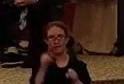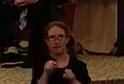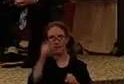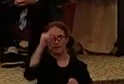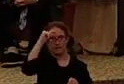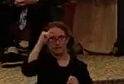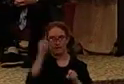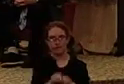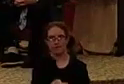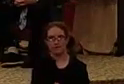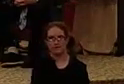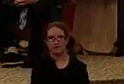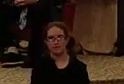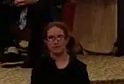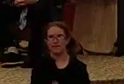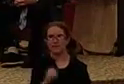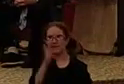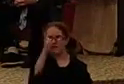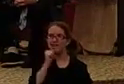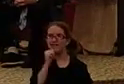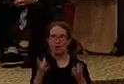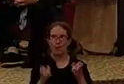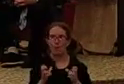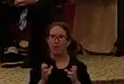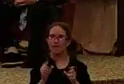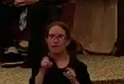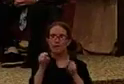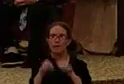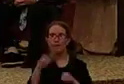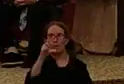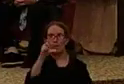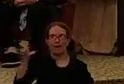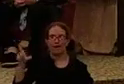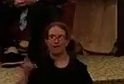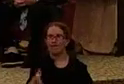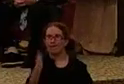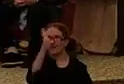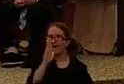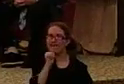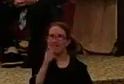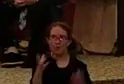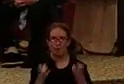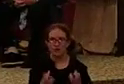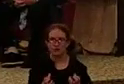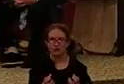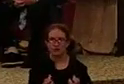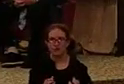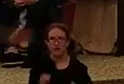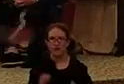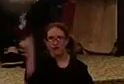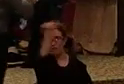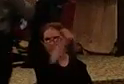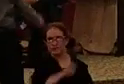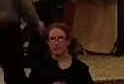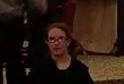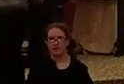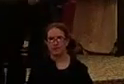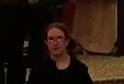Hallelujah. God doesn't want you to go to hell. God doesn't want you to be in eternity in